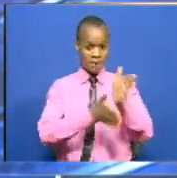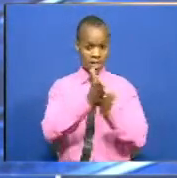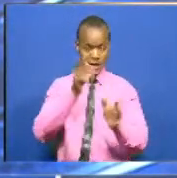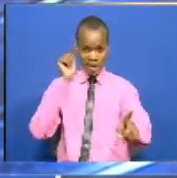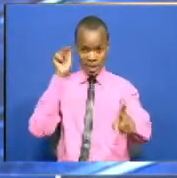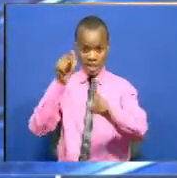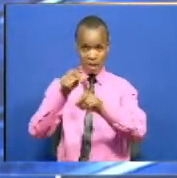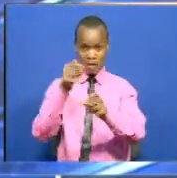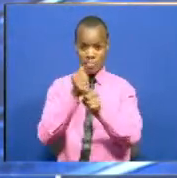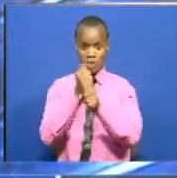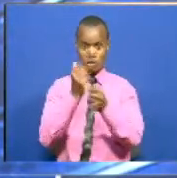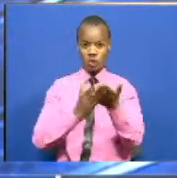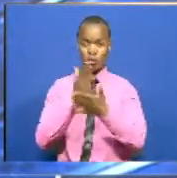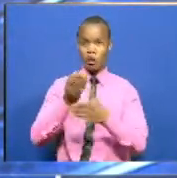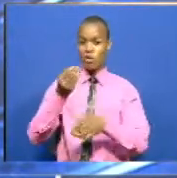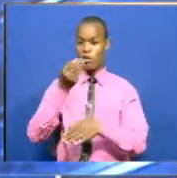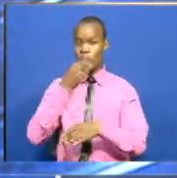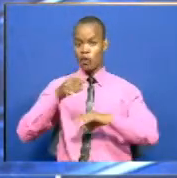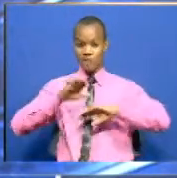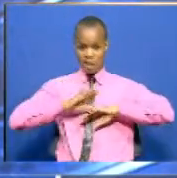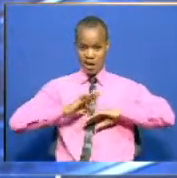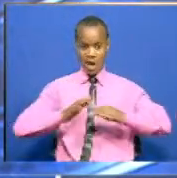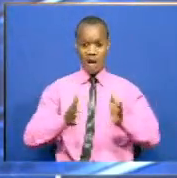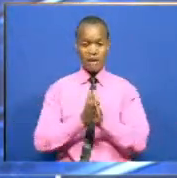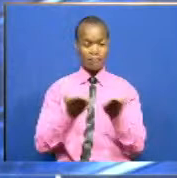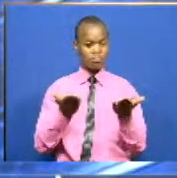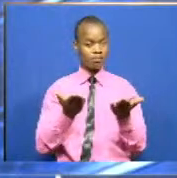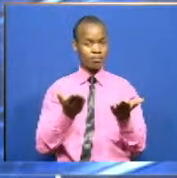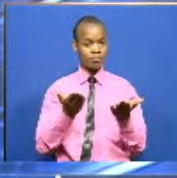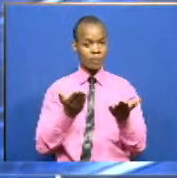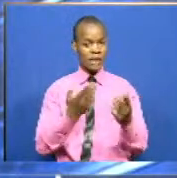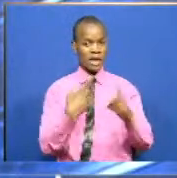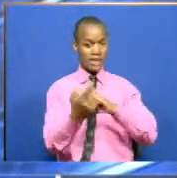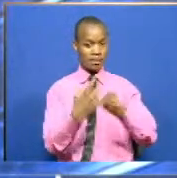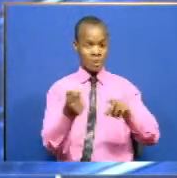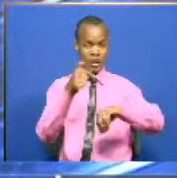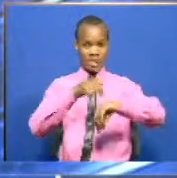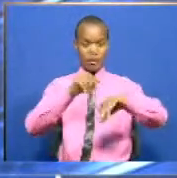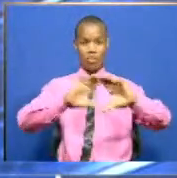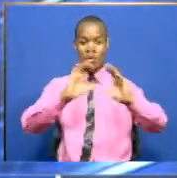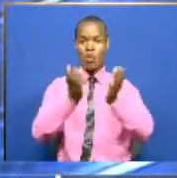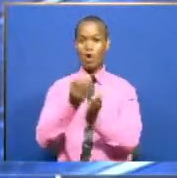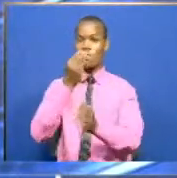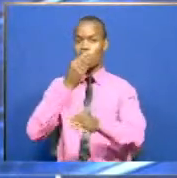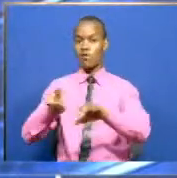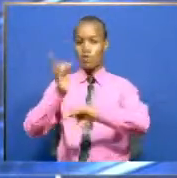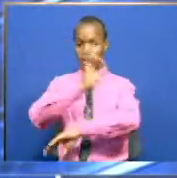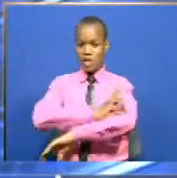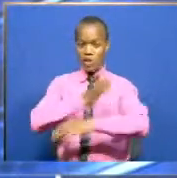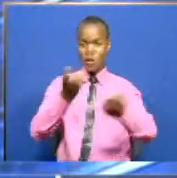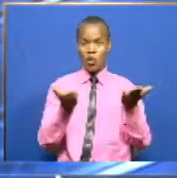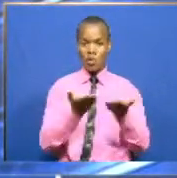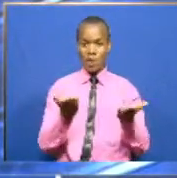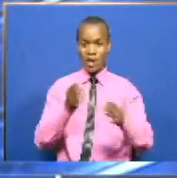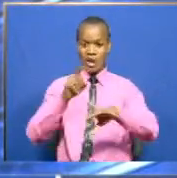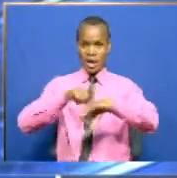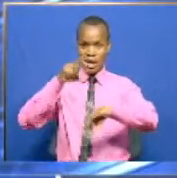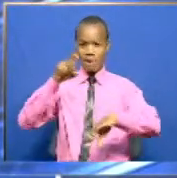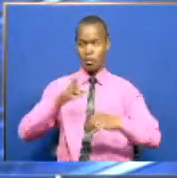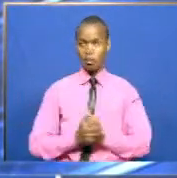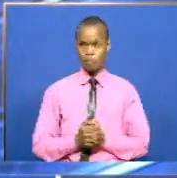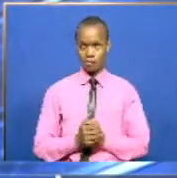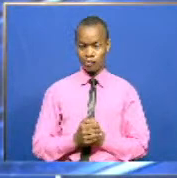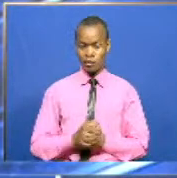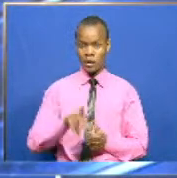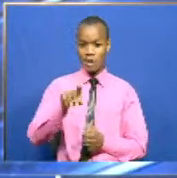attainment of food nutrition and security. Speaking during the World Food Day celebrations in Embu, Principal Secretary in